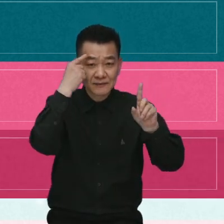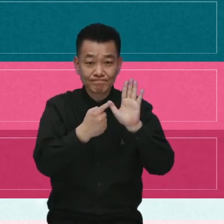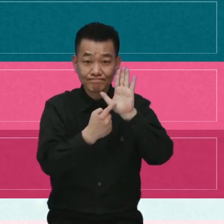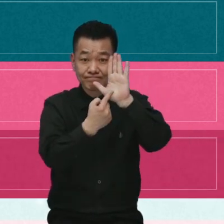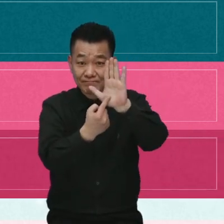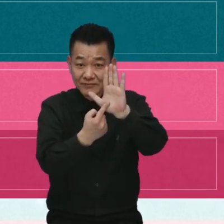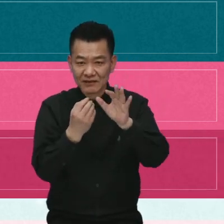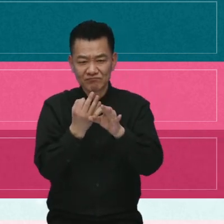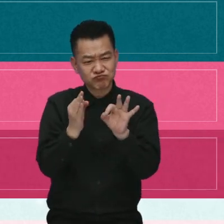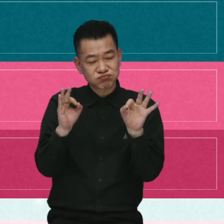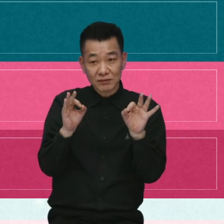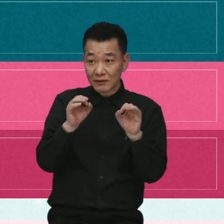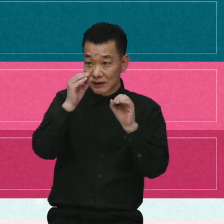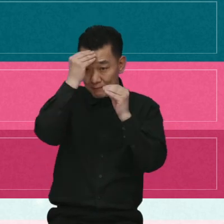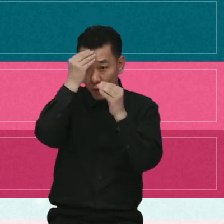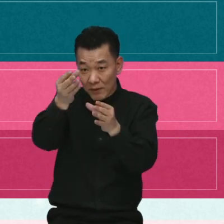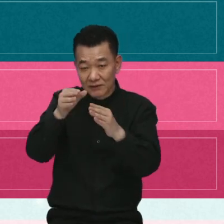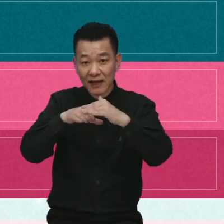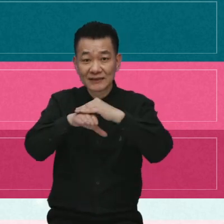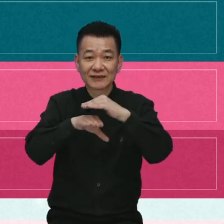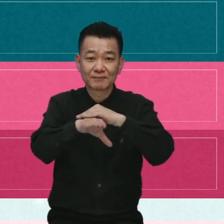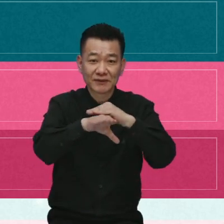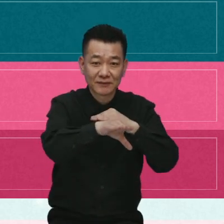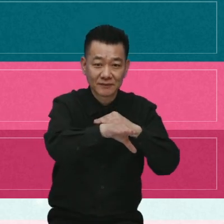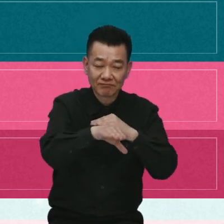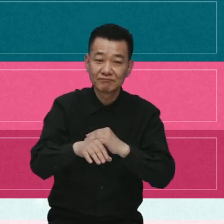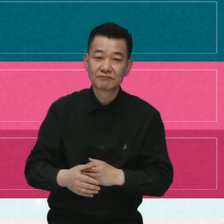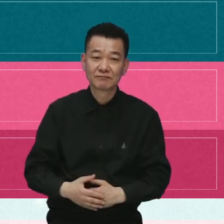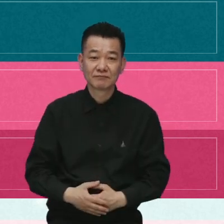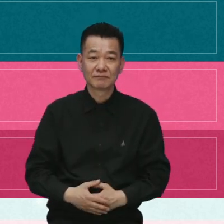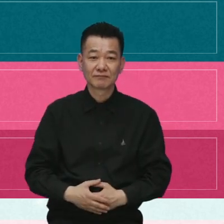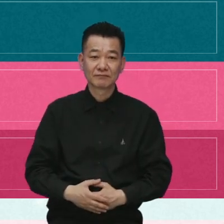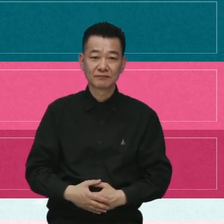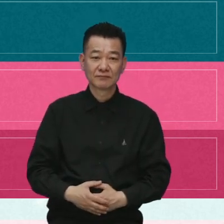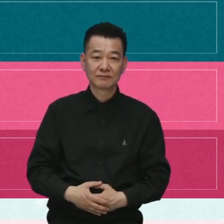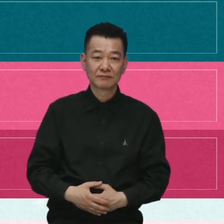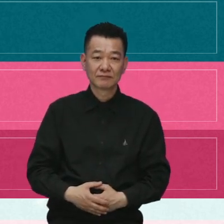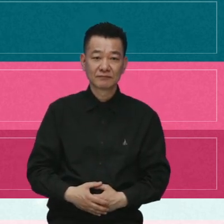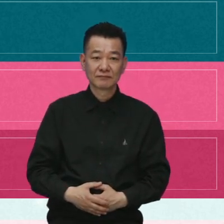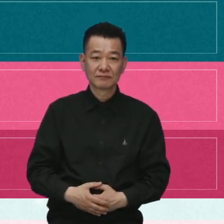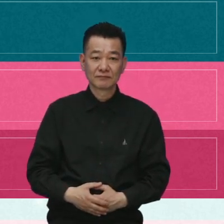21, Freedom of Expression and Opinion and Access to Information.